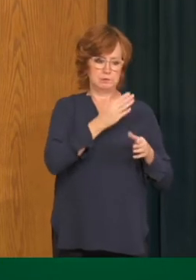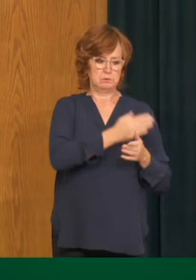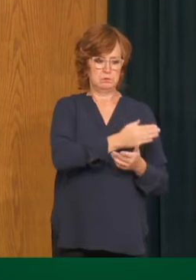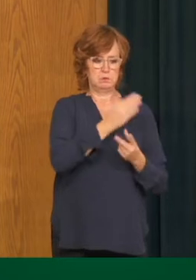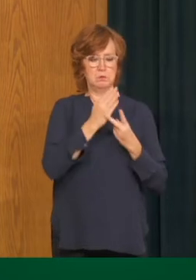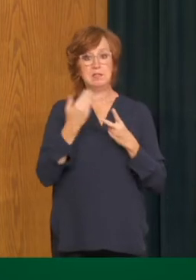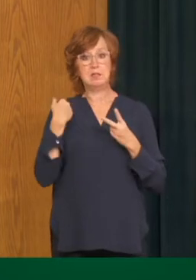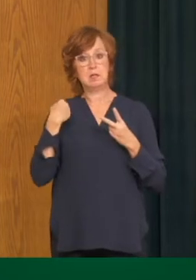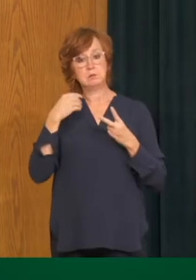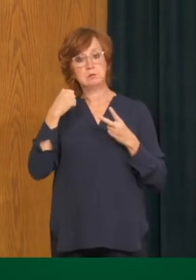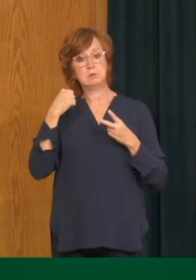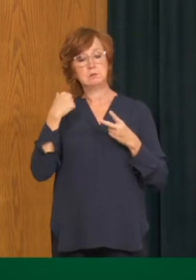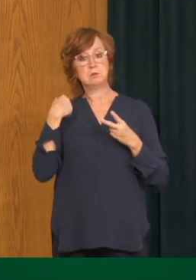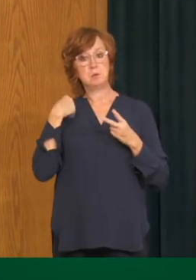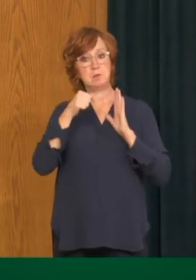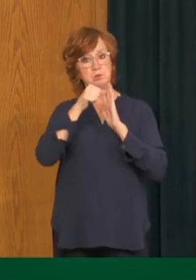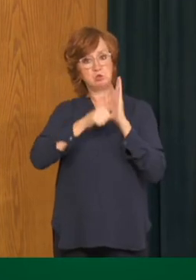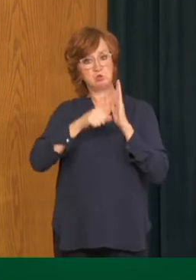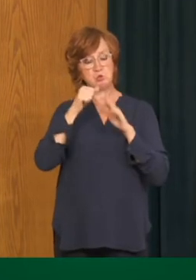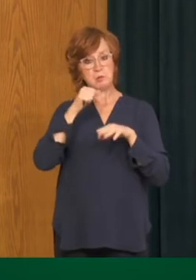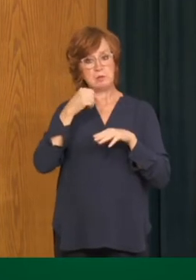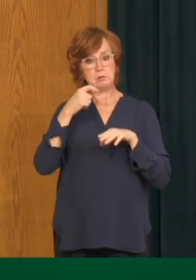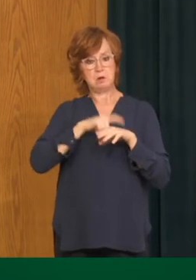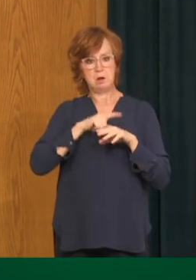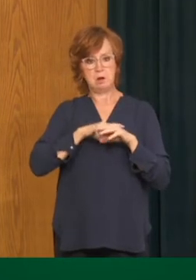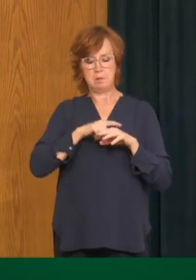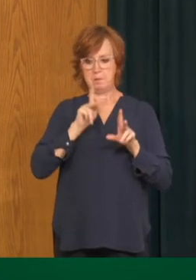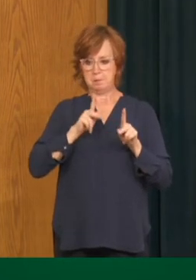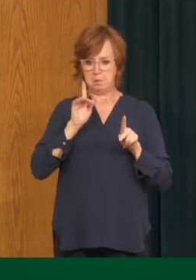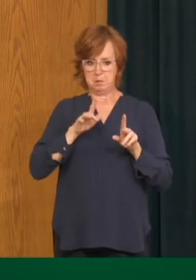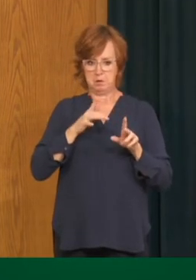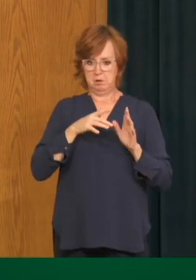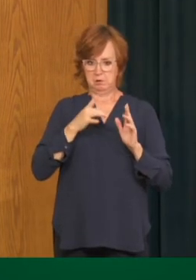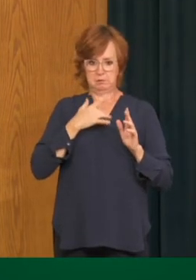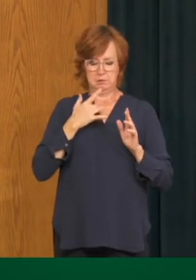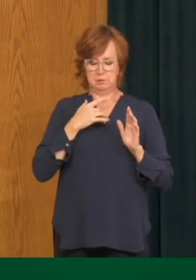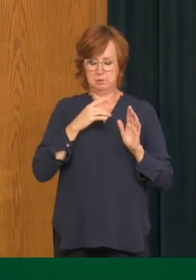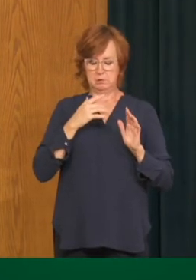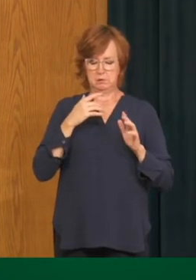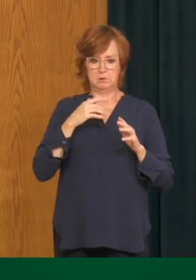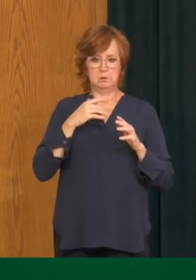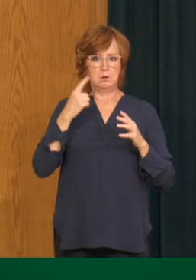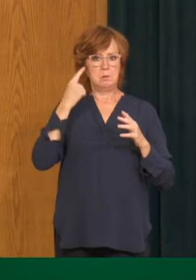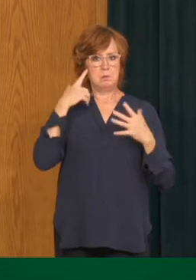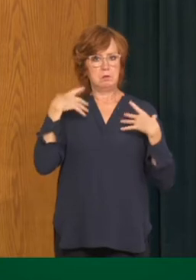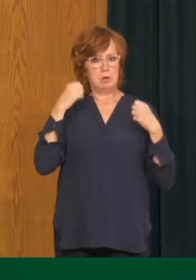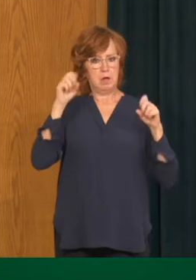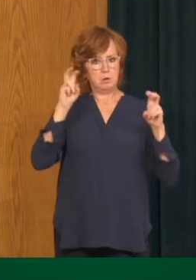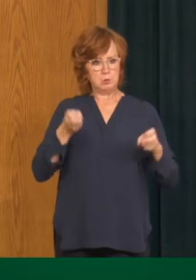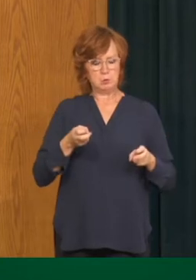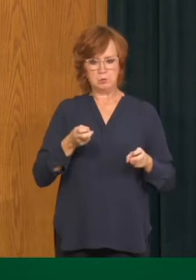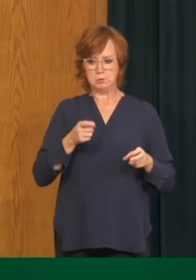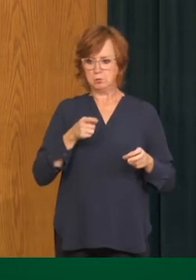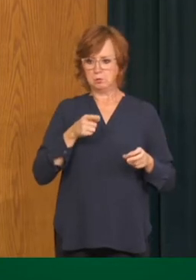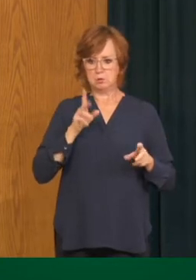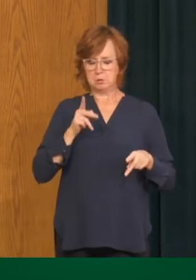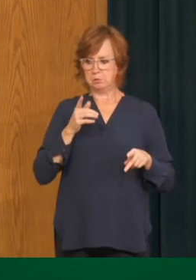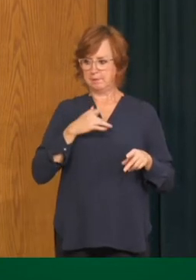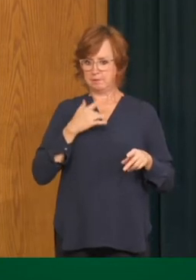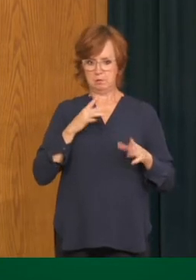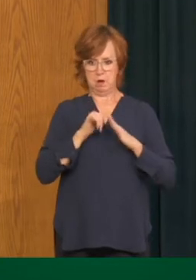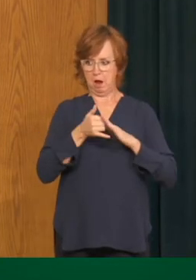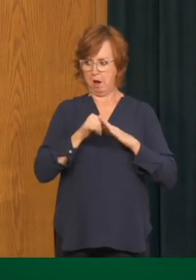our surgeries, some of our diagnostics, our mental health and addictions services here in the province, there were some questions about how we were going to do